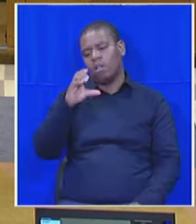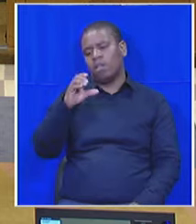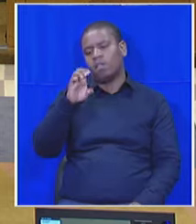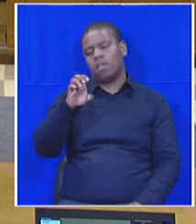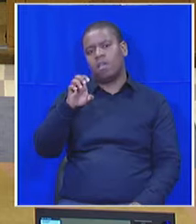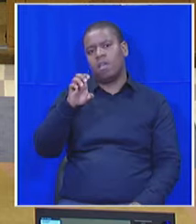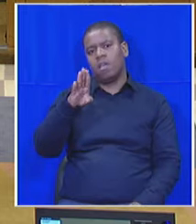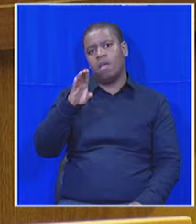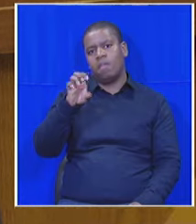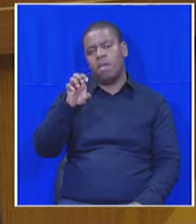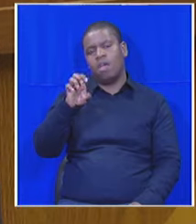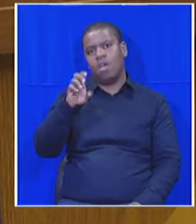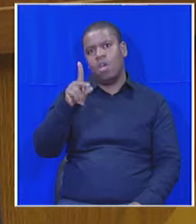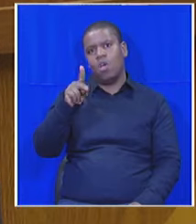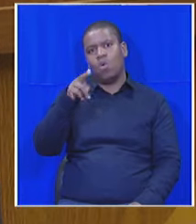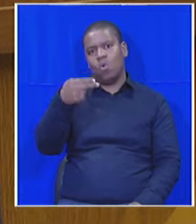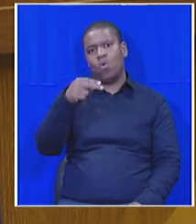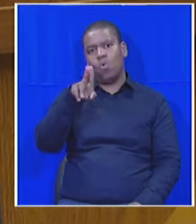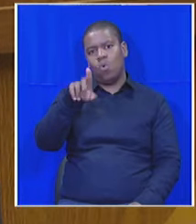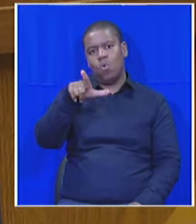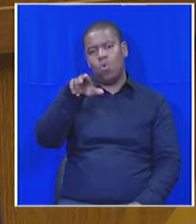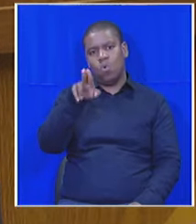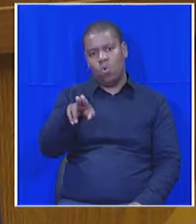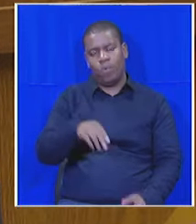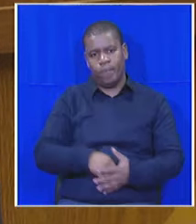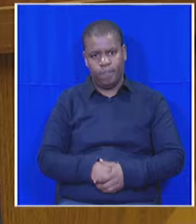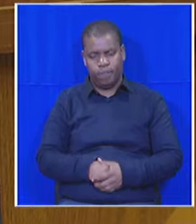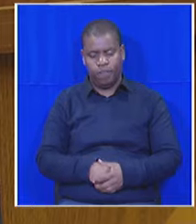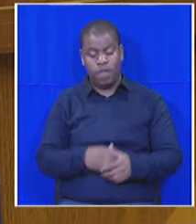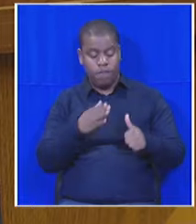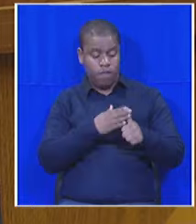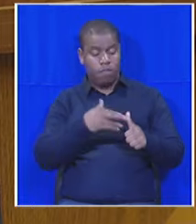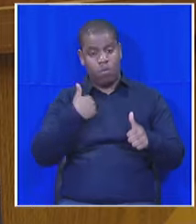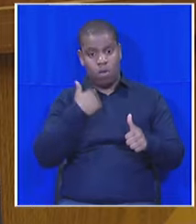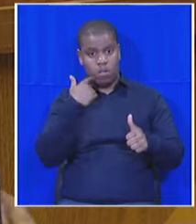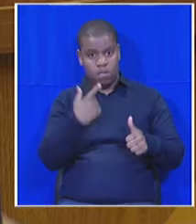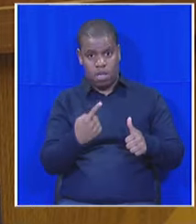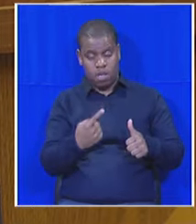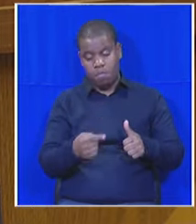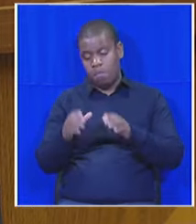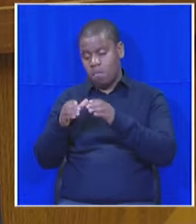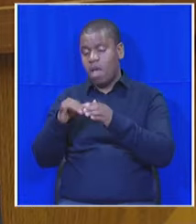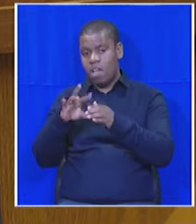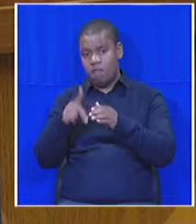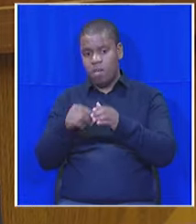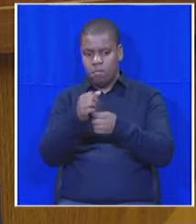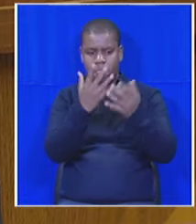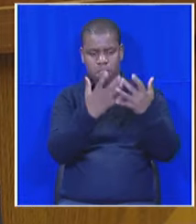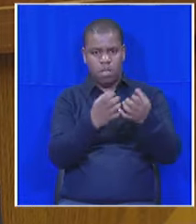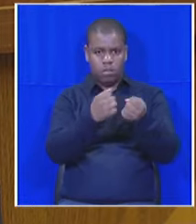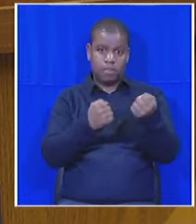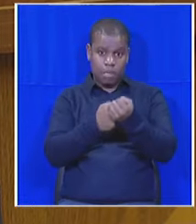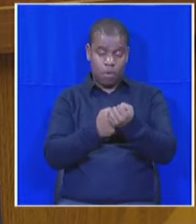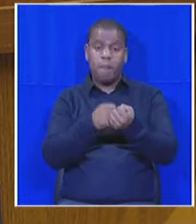Thank you, House Chair. Let me first start by saying the IFP supports the budget, but I have two things to point out, Chairperson.